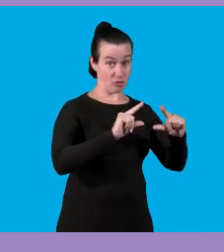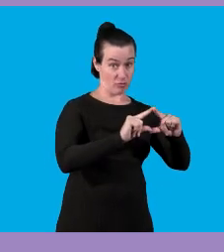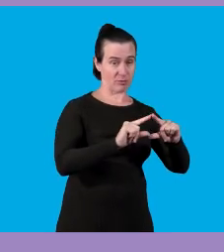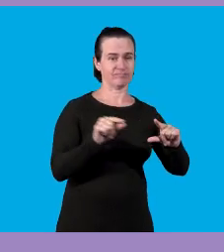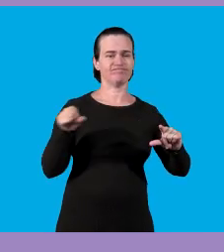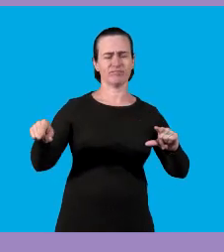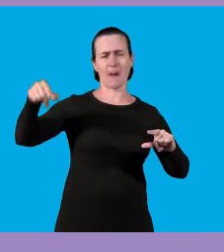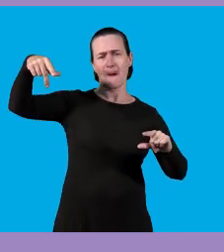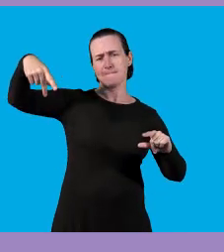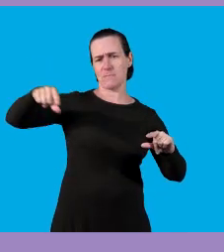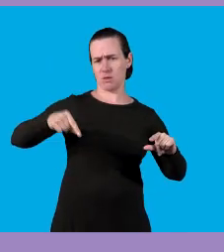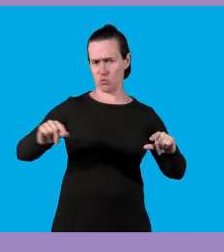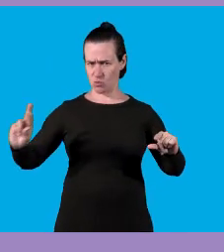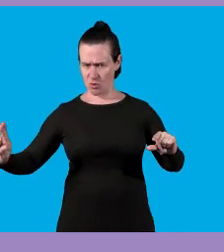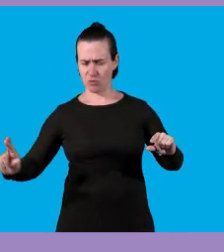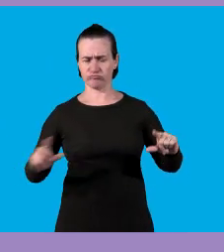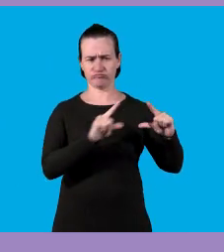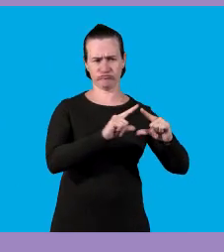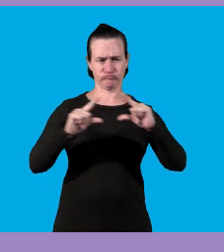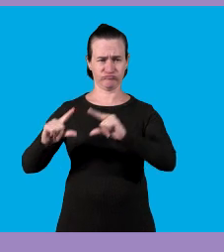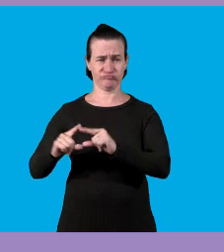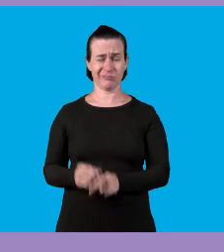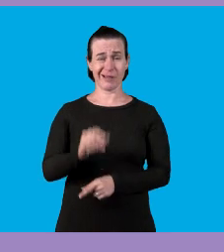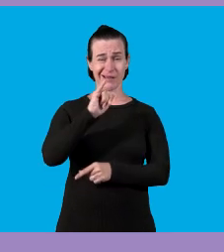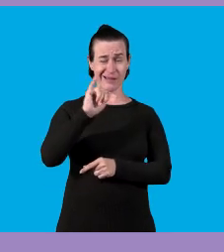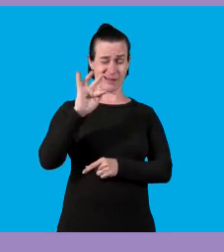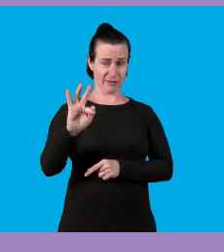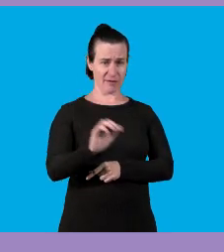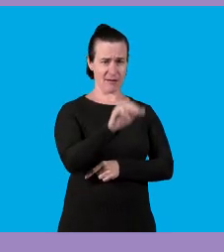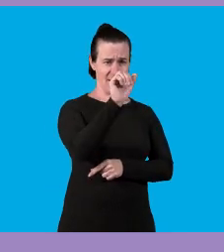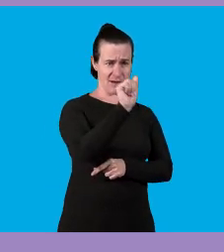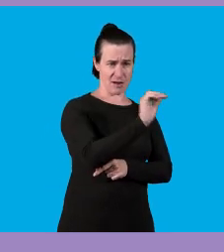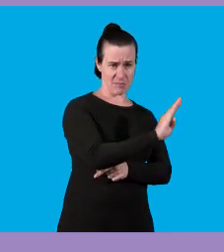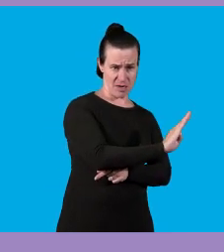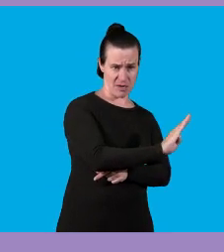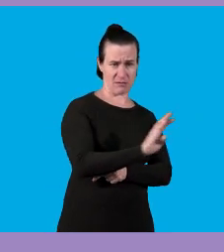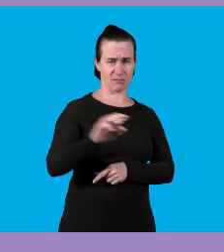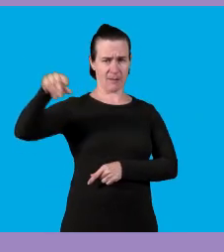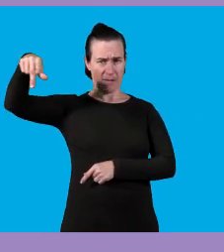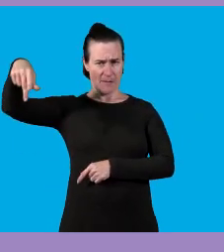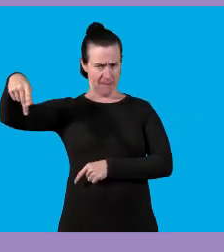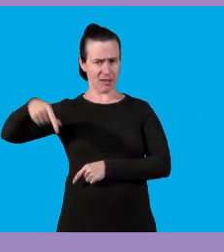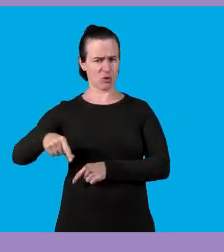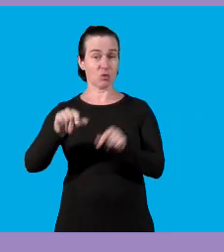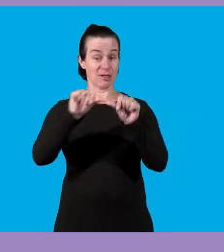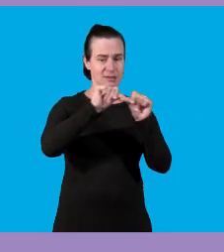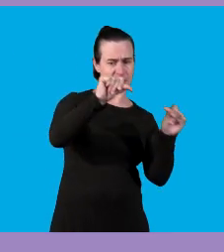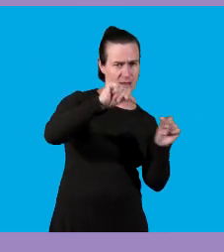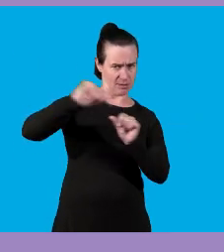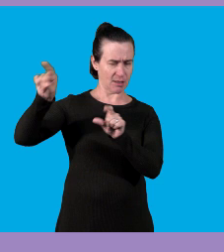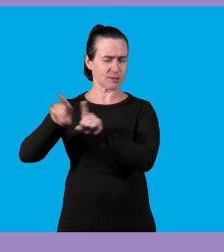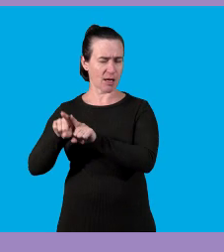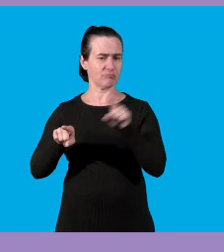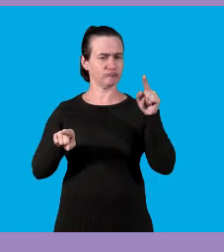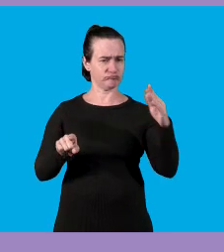saying if AB equals to PQ and BC equals